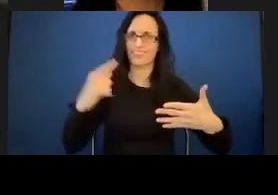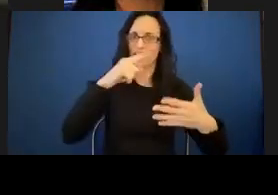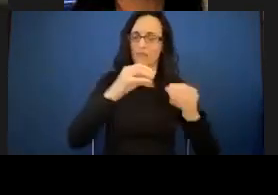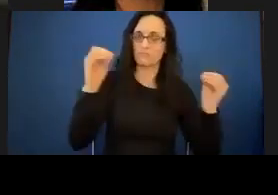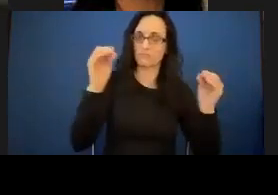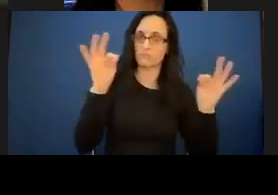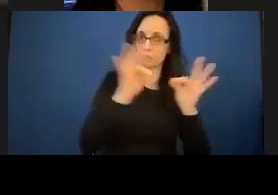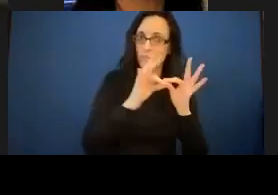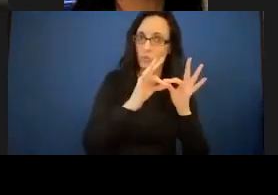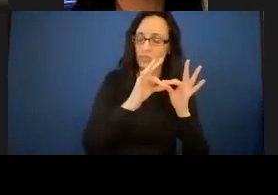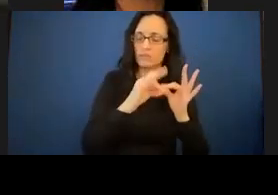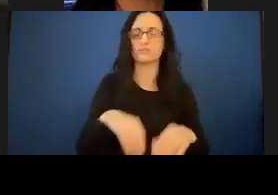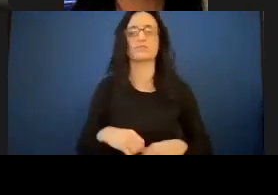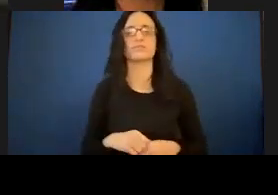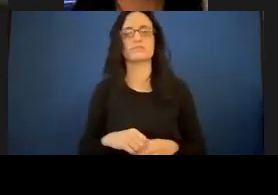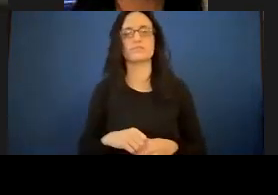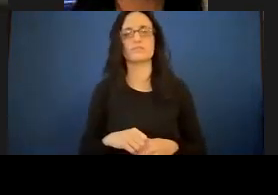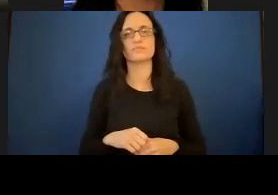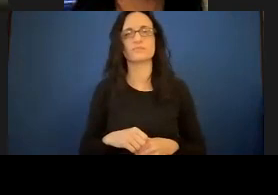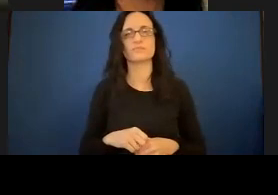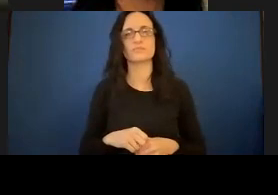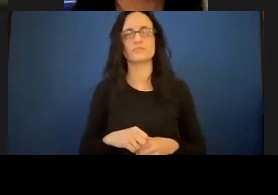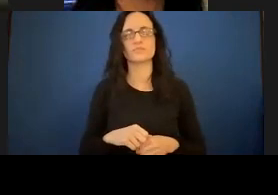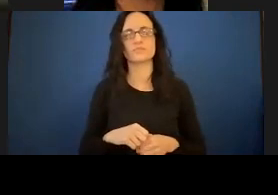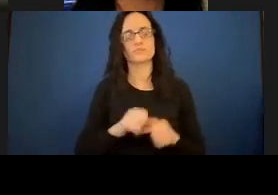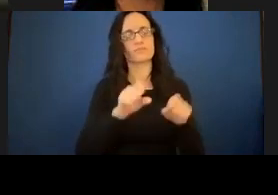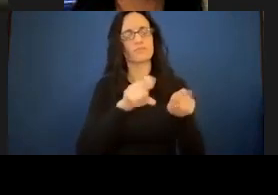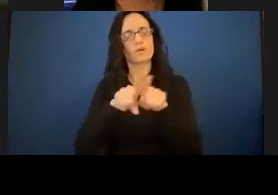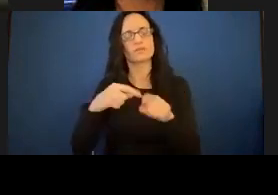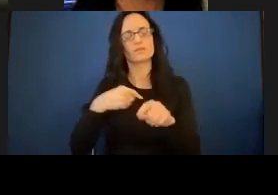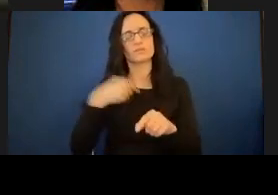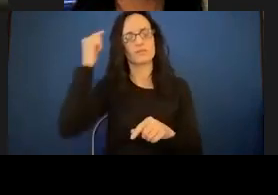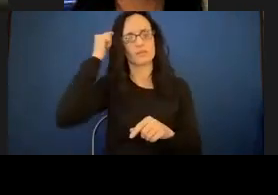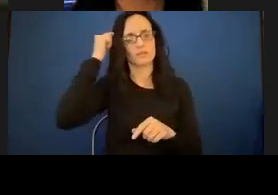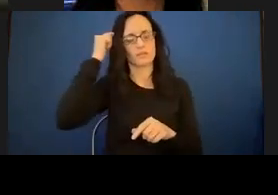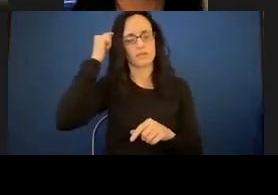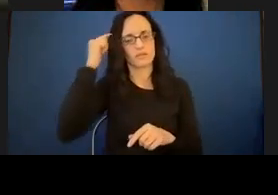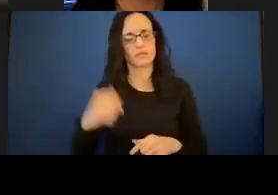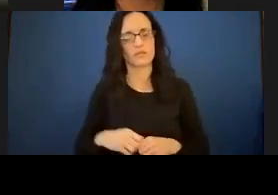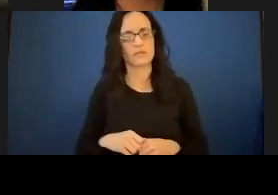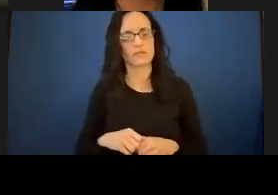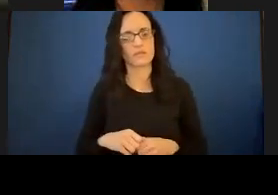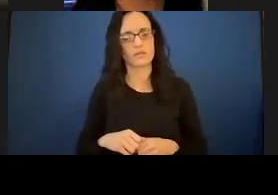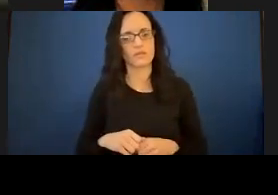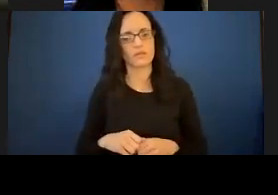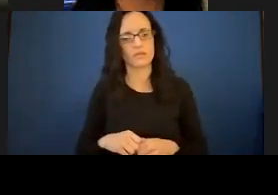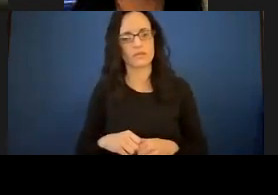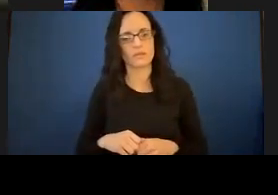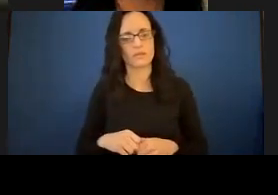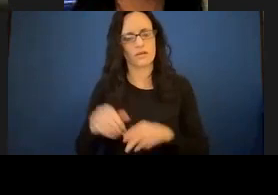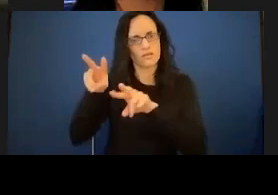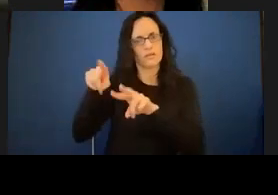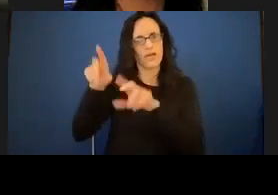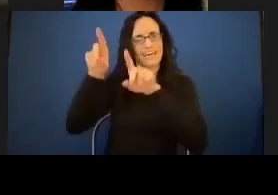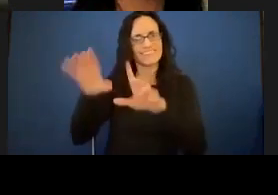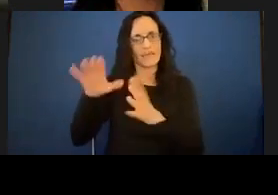note, I would think, just ask like, we think all the three exam school is better, right? Otherwise we won't have